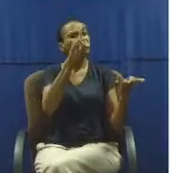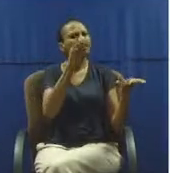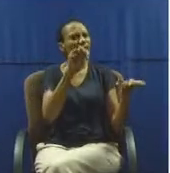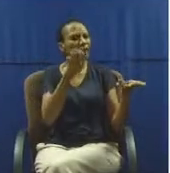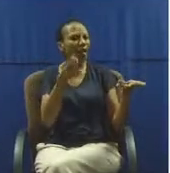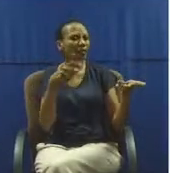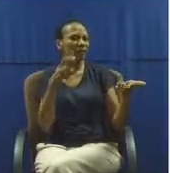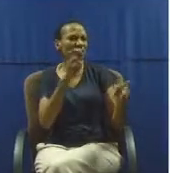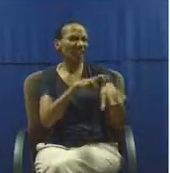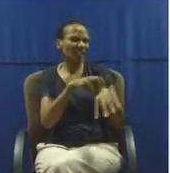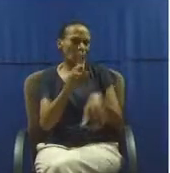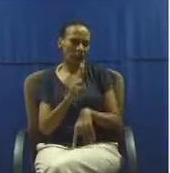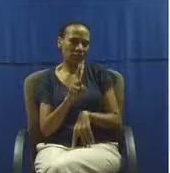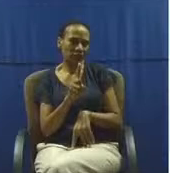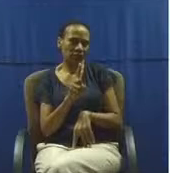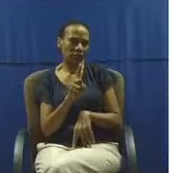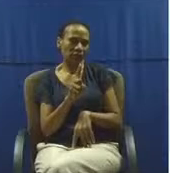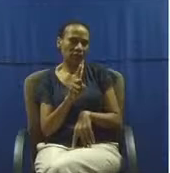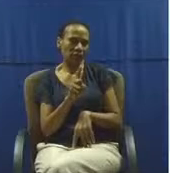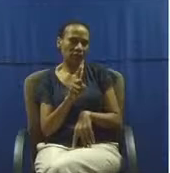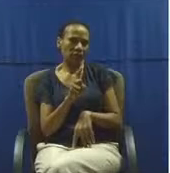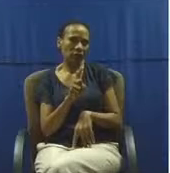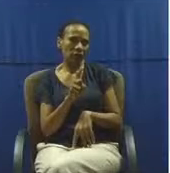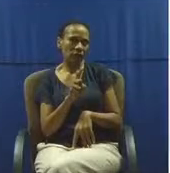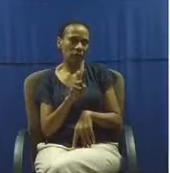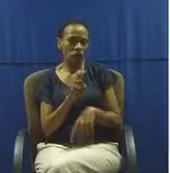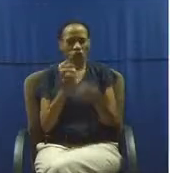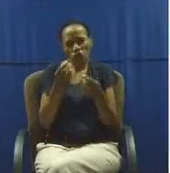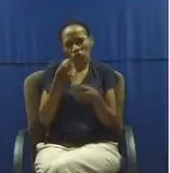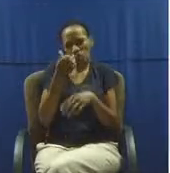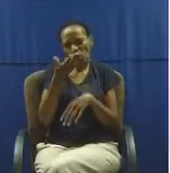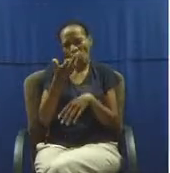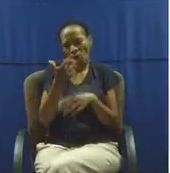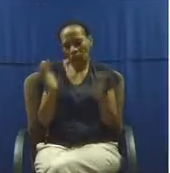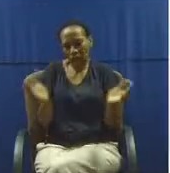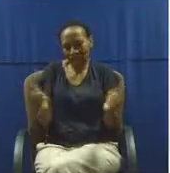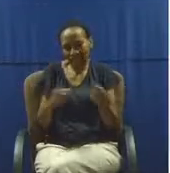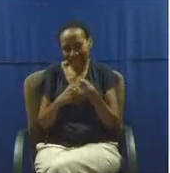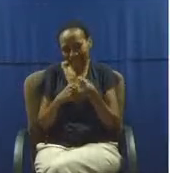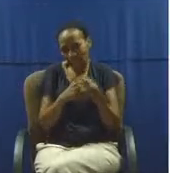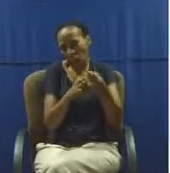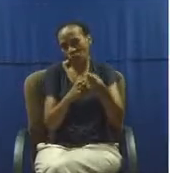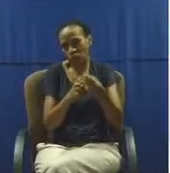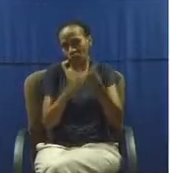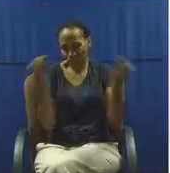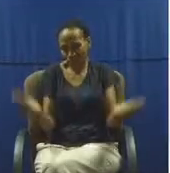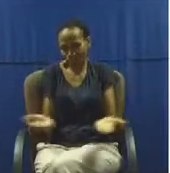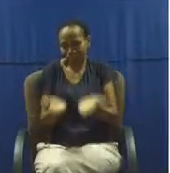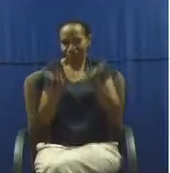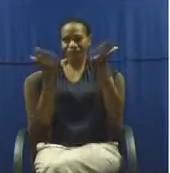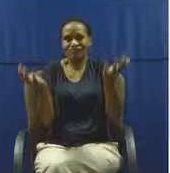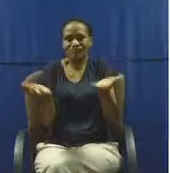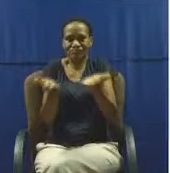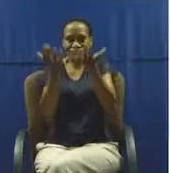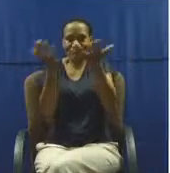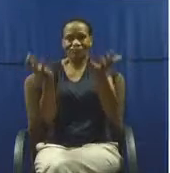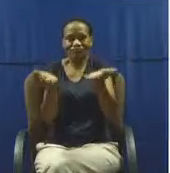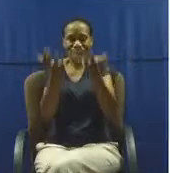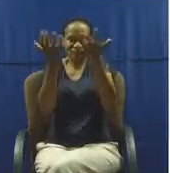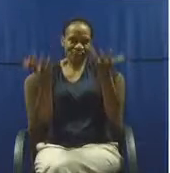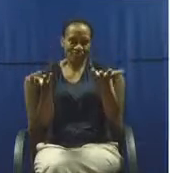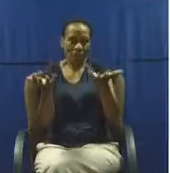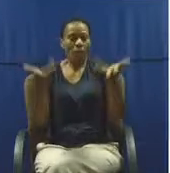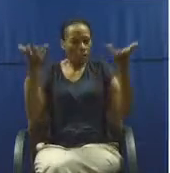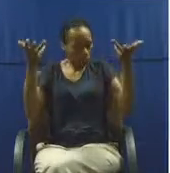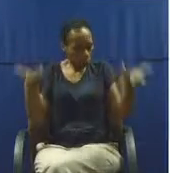is to be given, yes, that leg up, that support, so that it goes back to